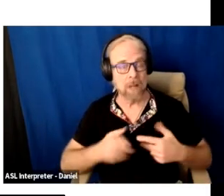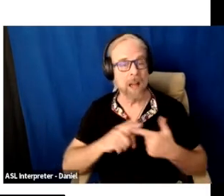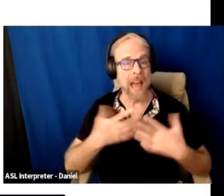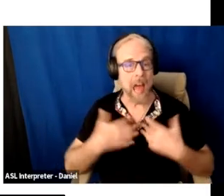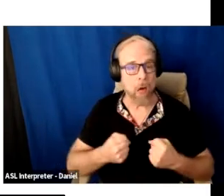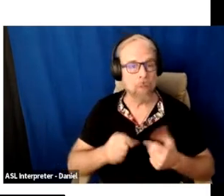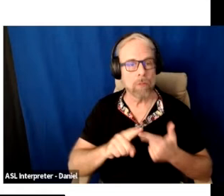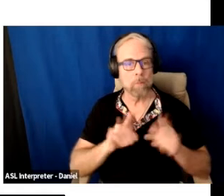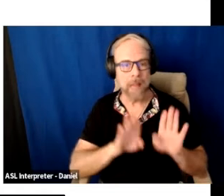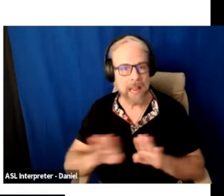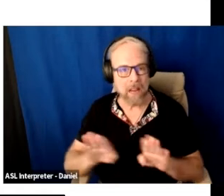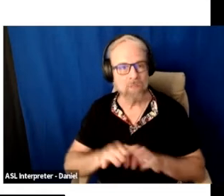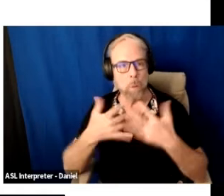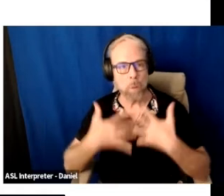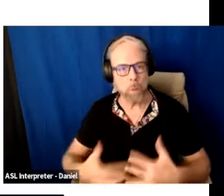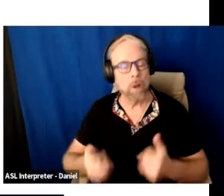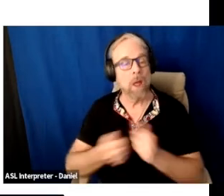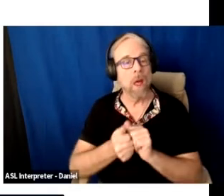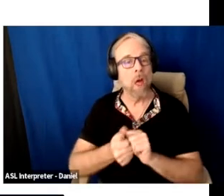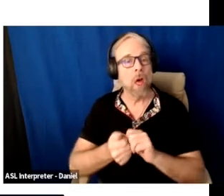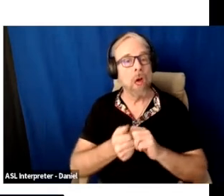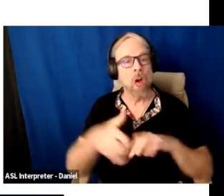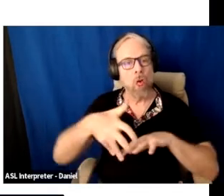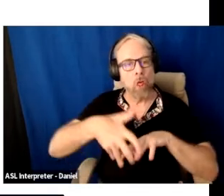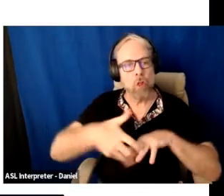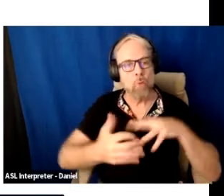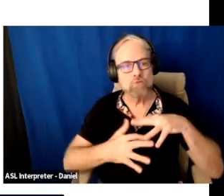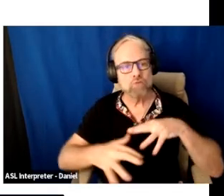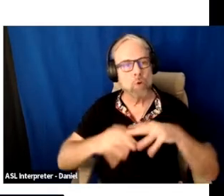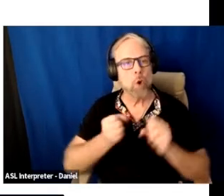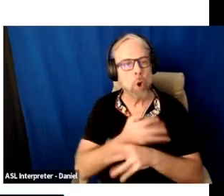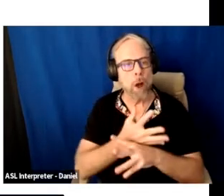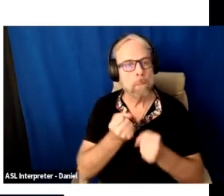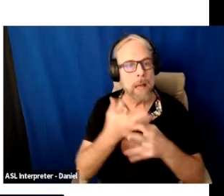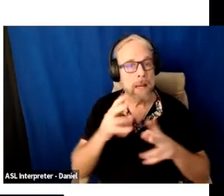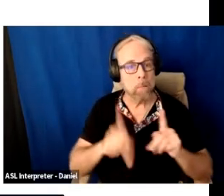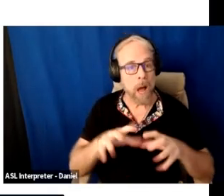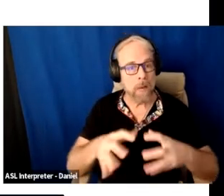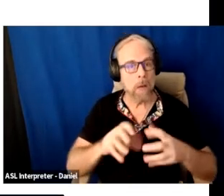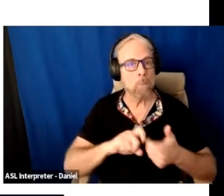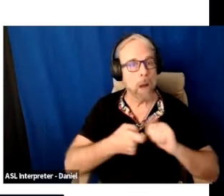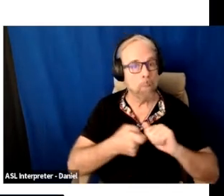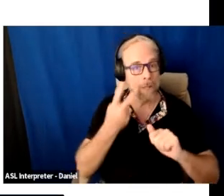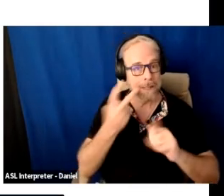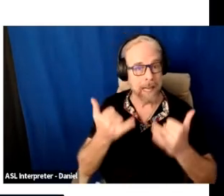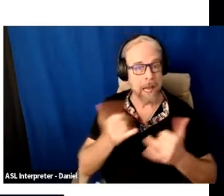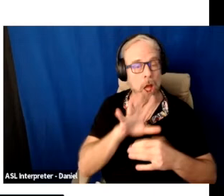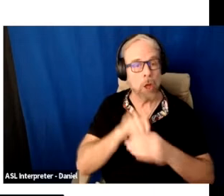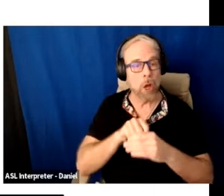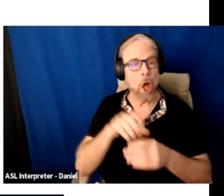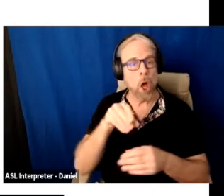behavior. So the root causes of many of the population problems we see, including